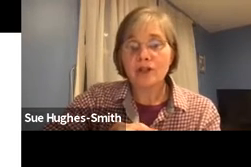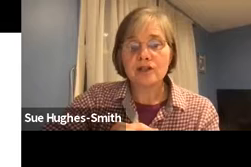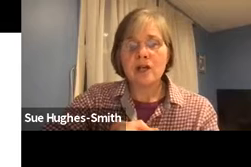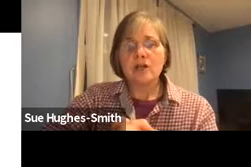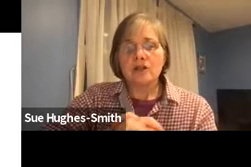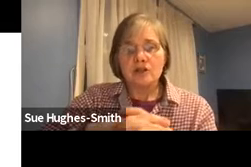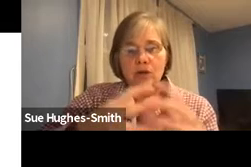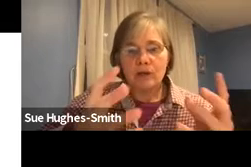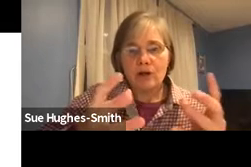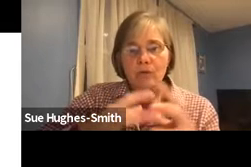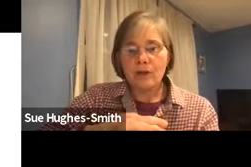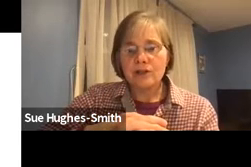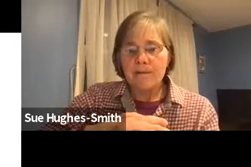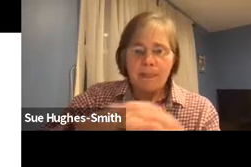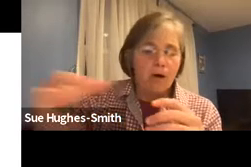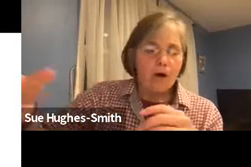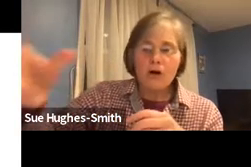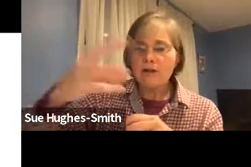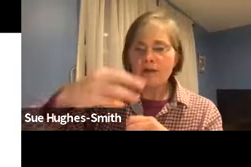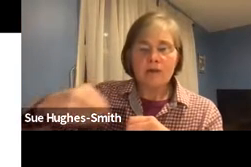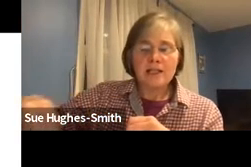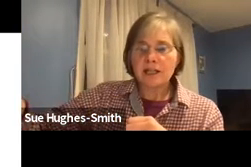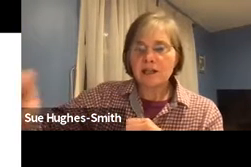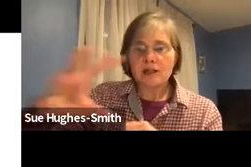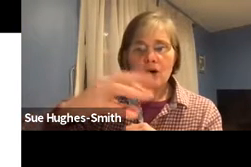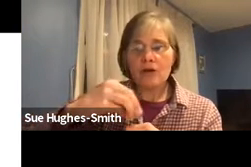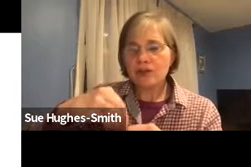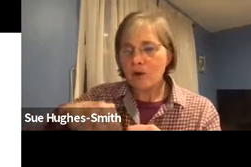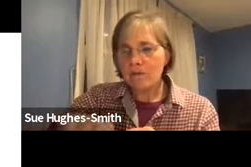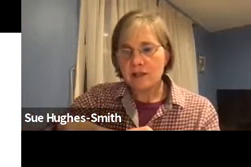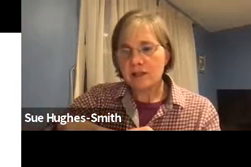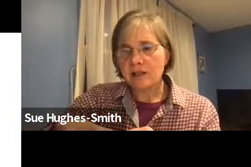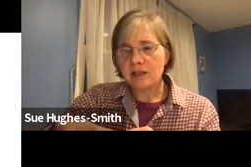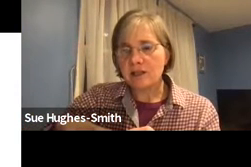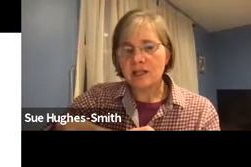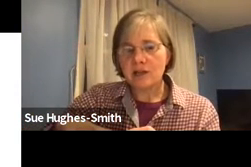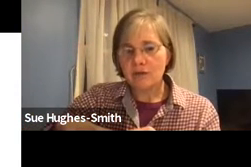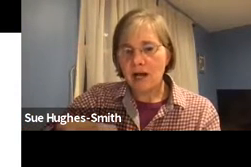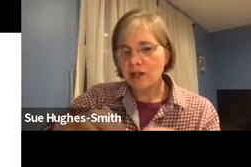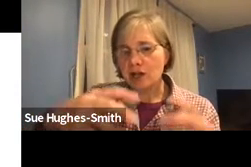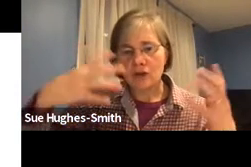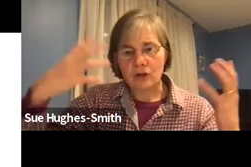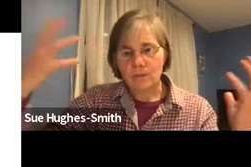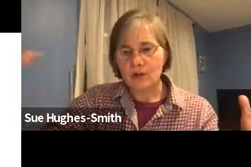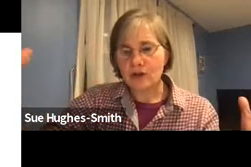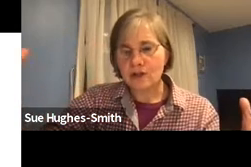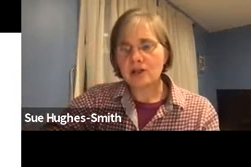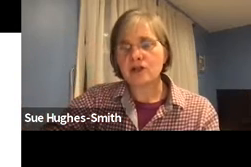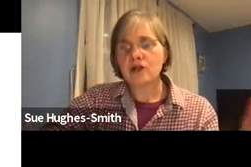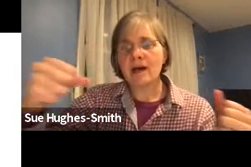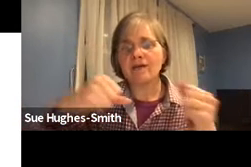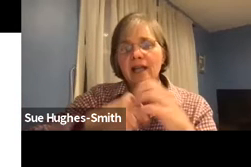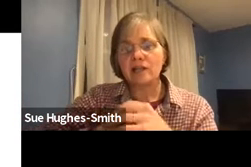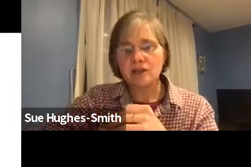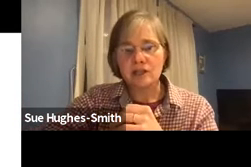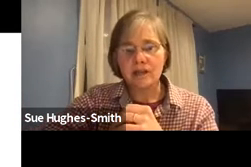bulk purchase. So in other words, all of the residents and all the small businesses in the city of Rochester are purchasing a